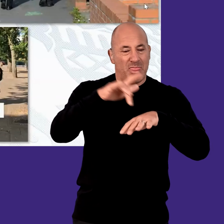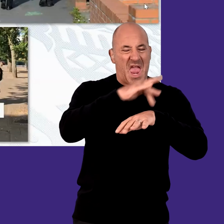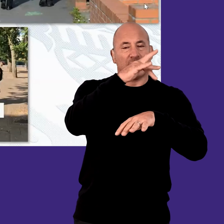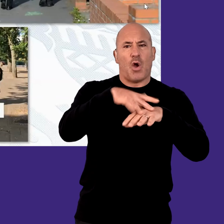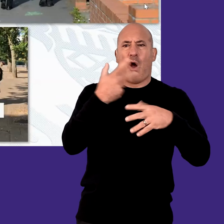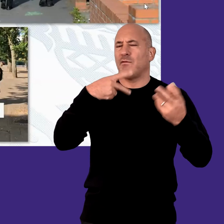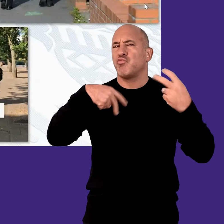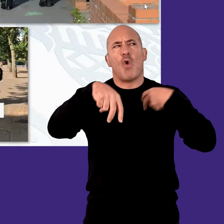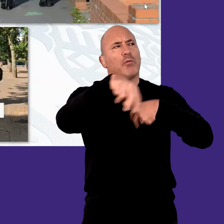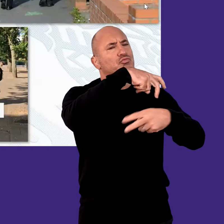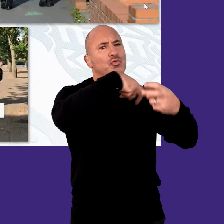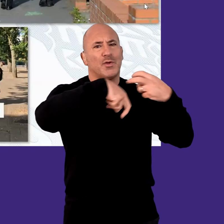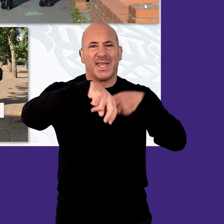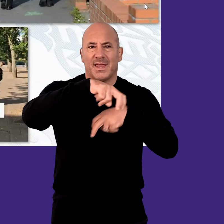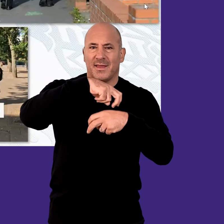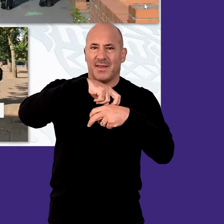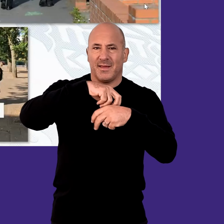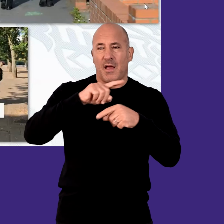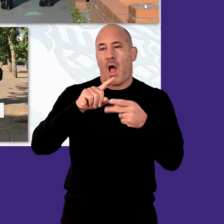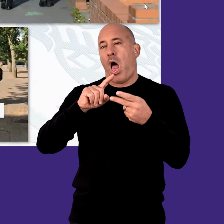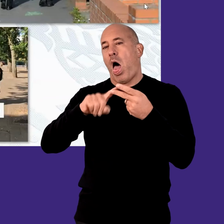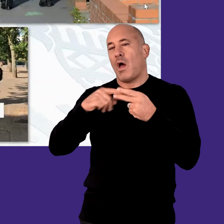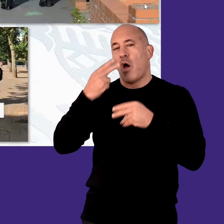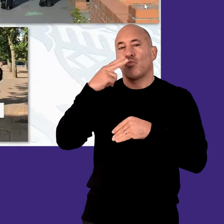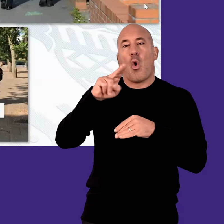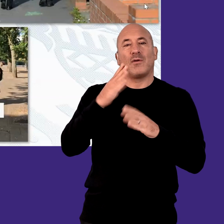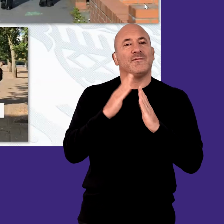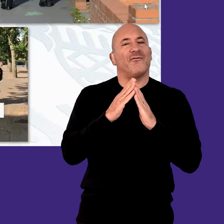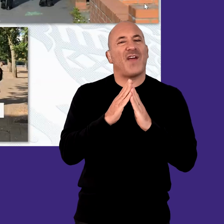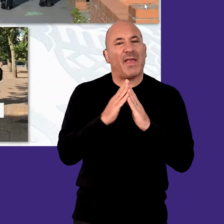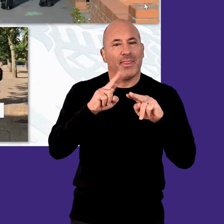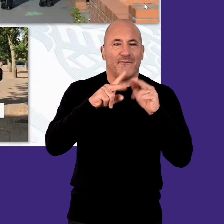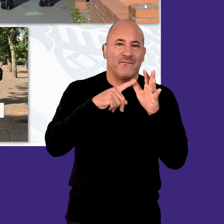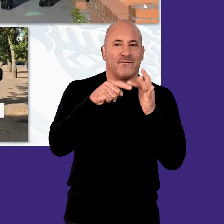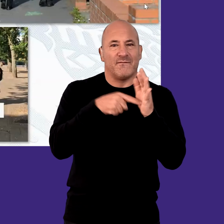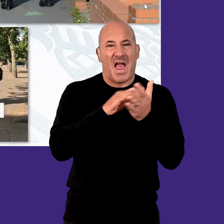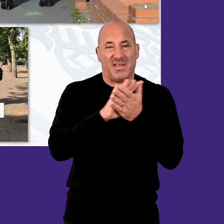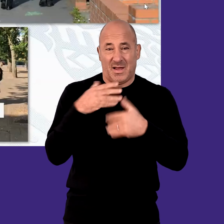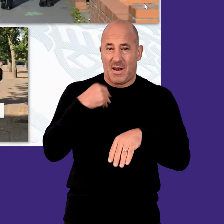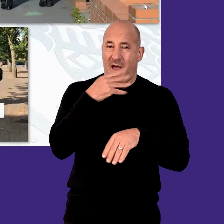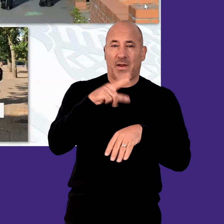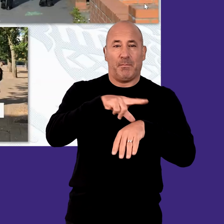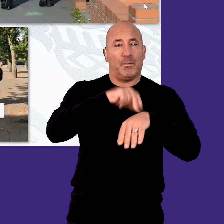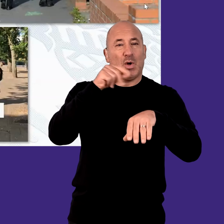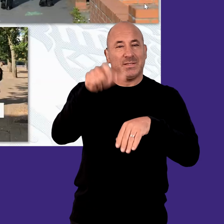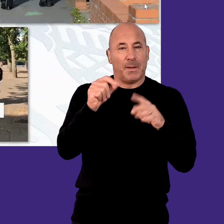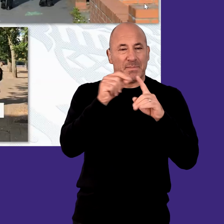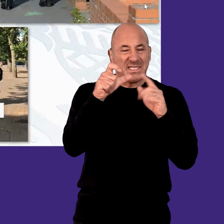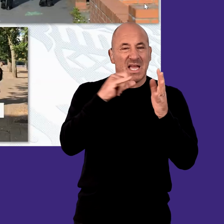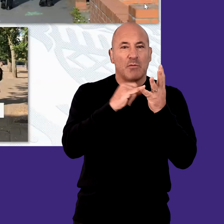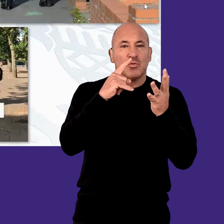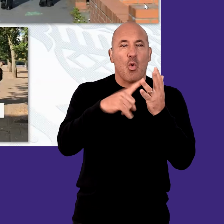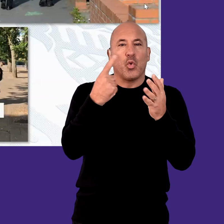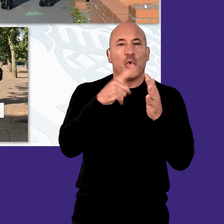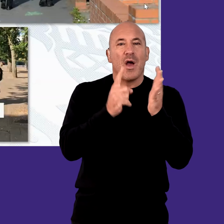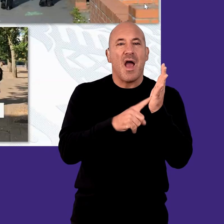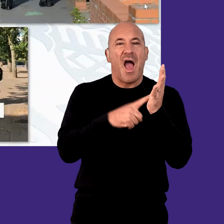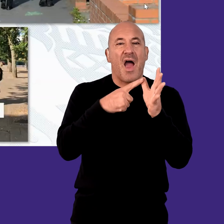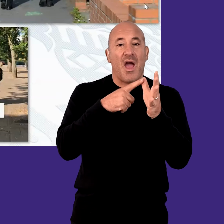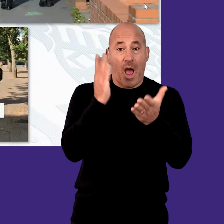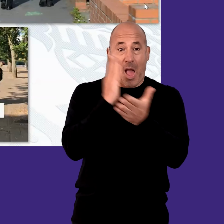there were two performances. One was called Theatre of Wandering and one was called Faith. And you can see our